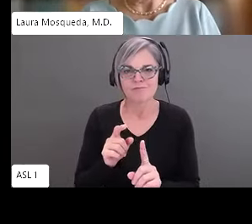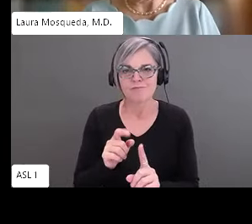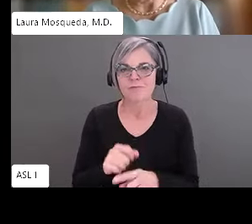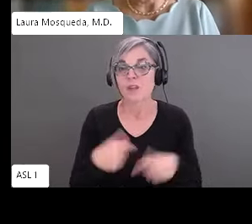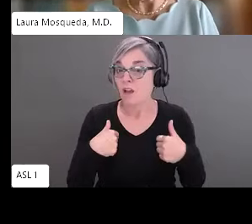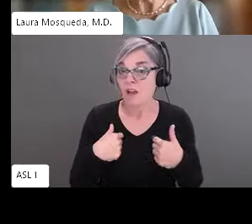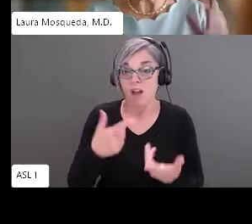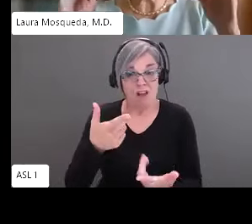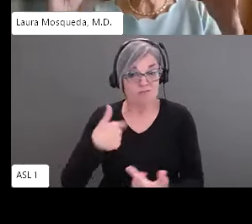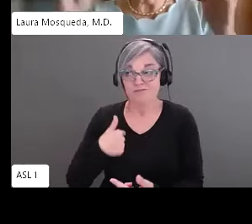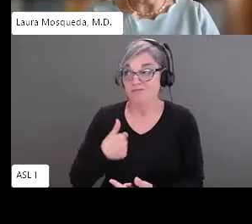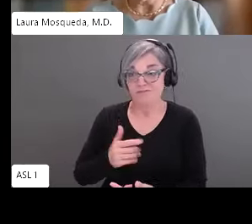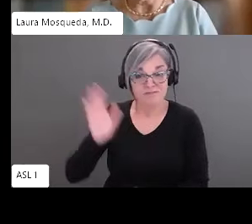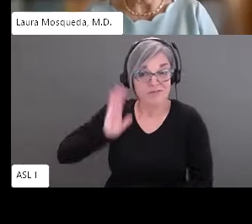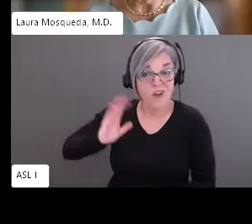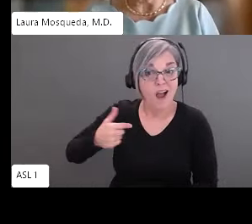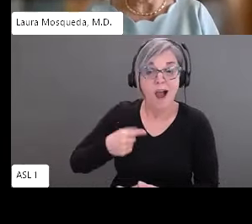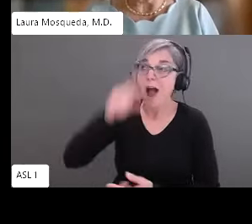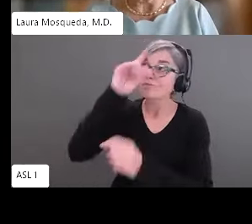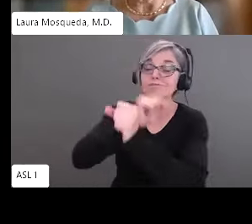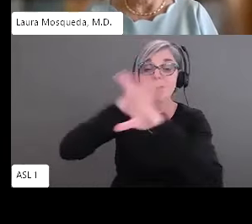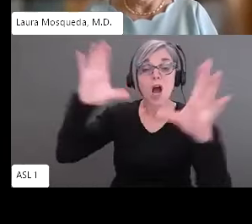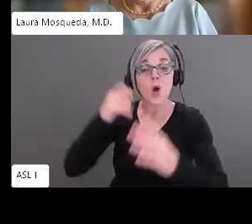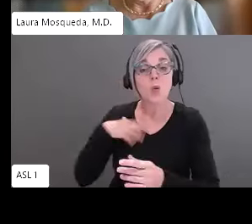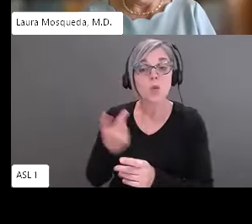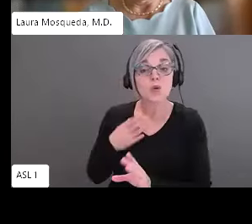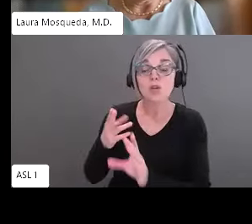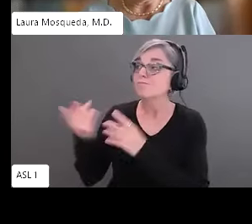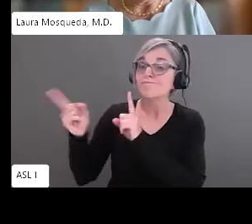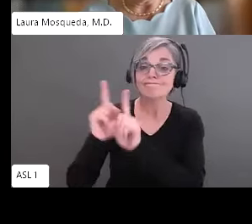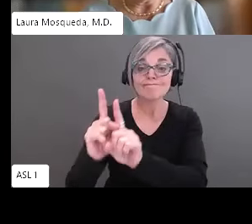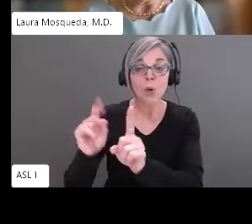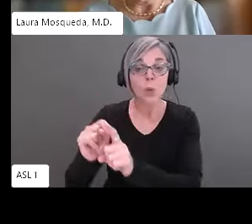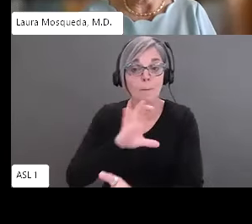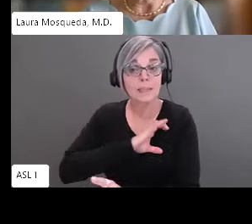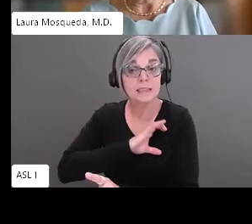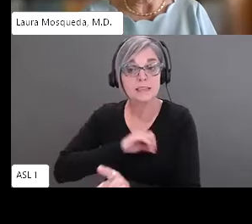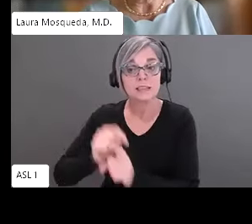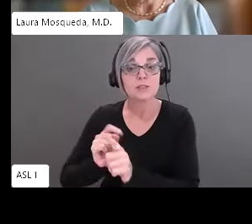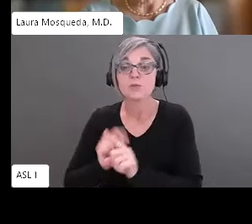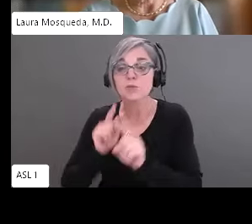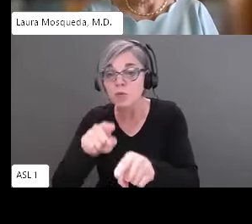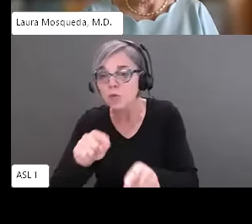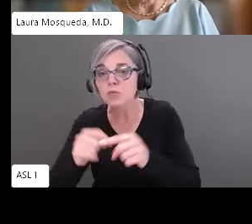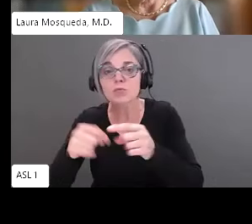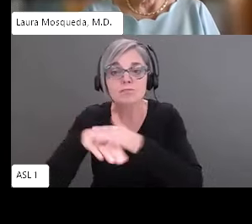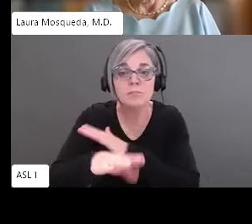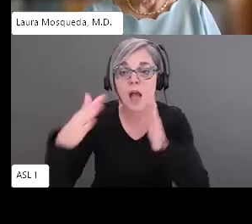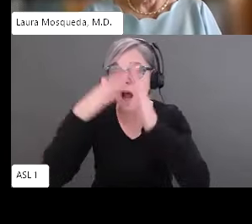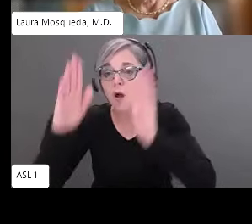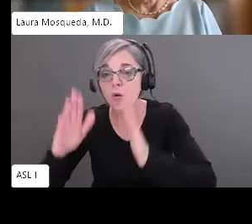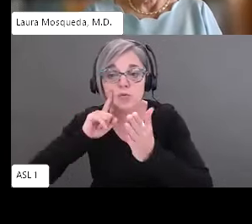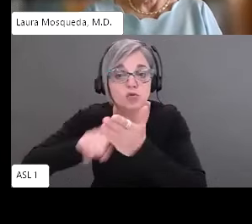with the police. We never know what kinds of teams that we'll really be working in.